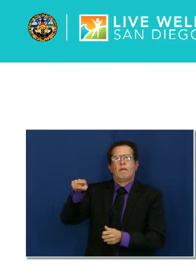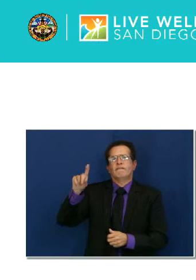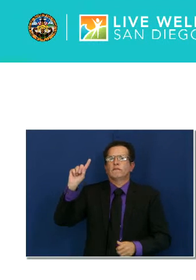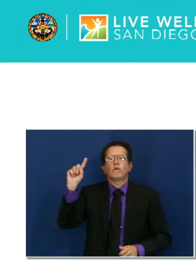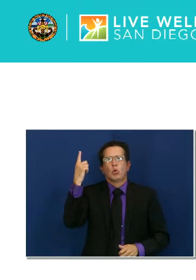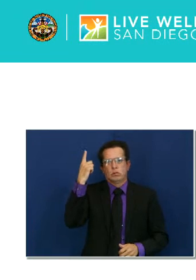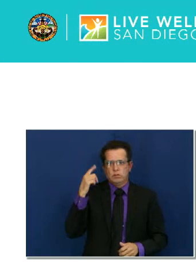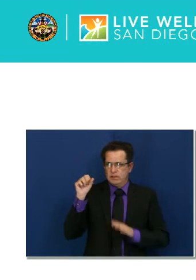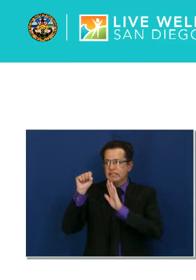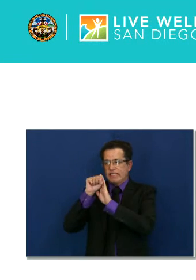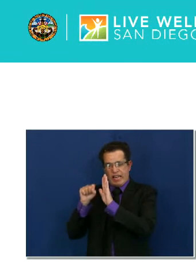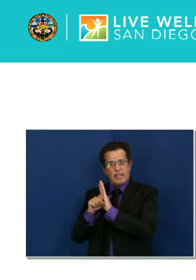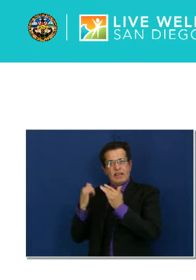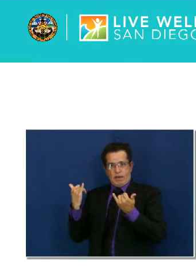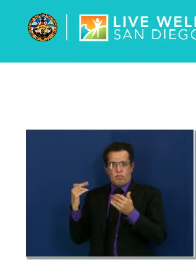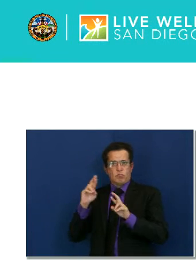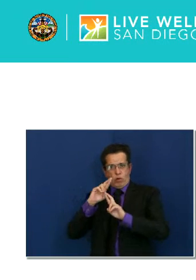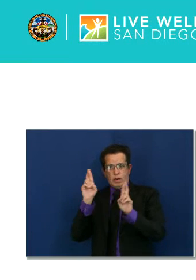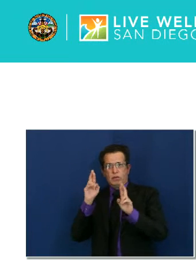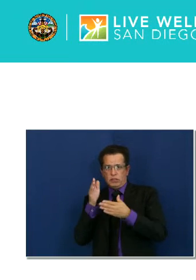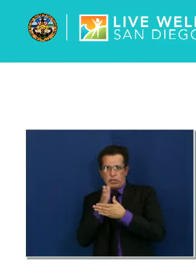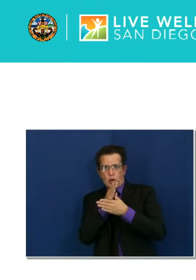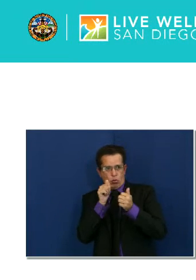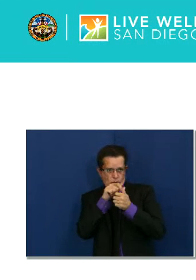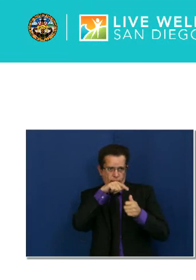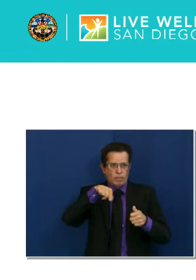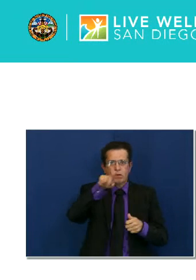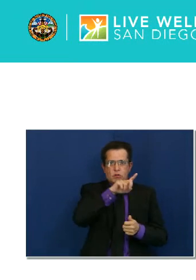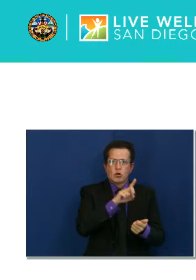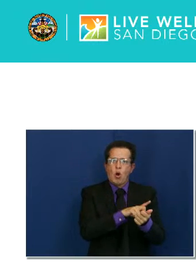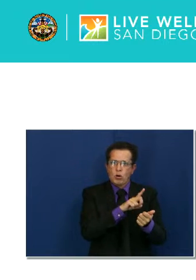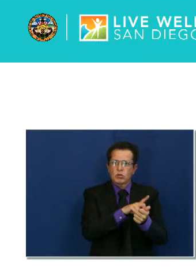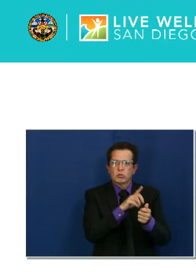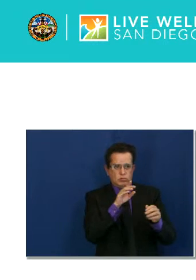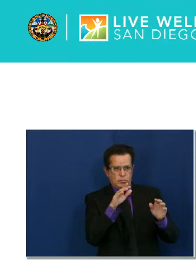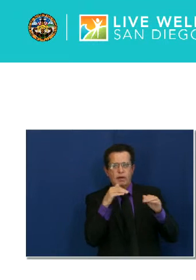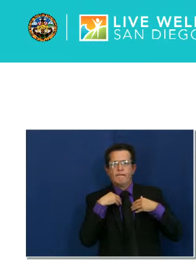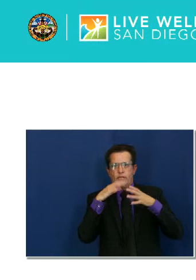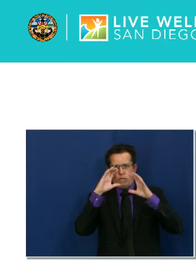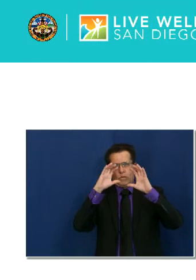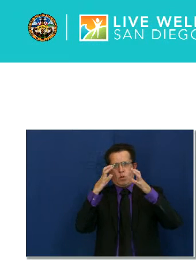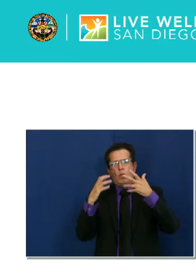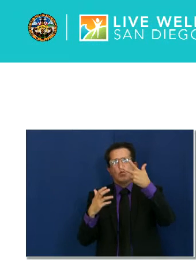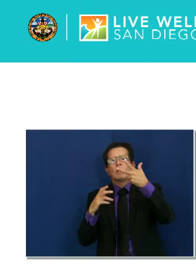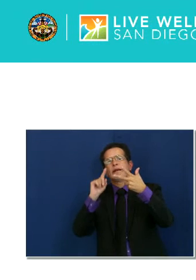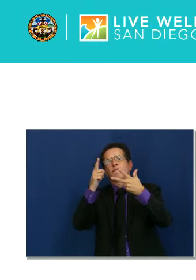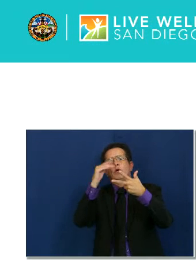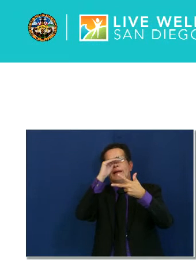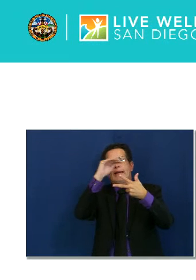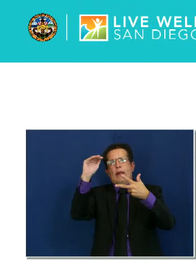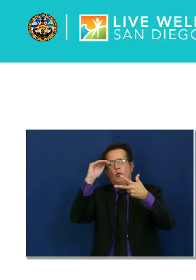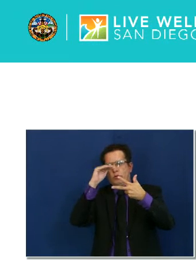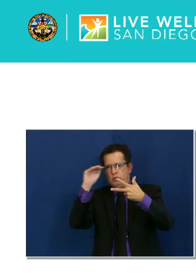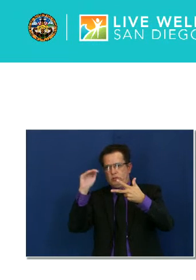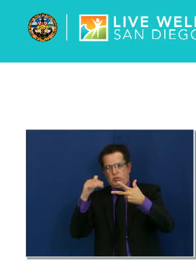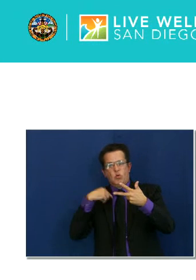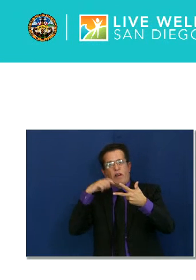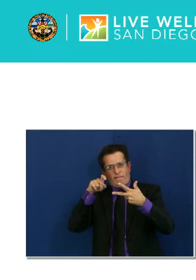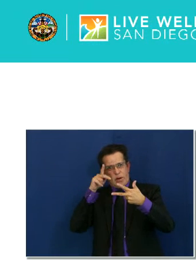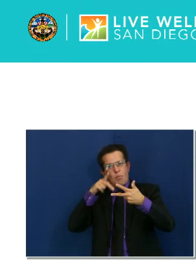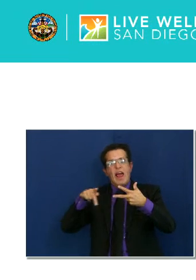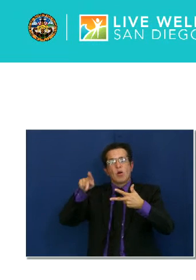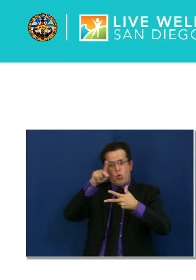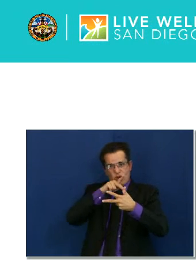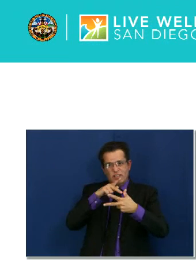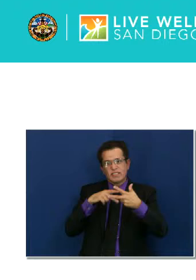that information with local health departments. That is divided into 3 tiers, so we will have to prioritize